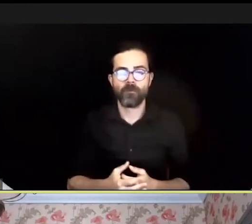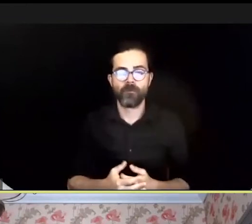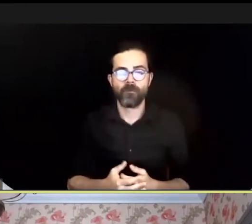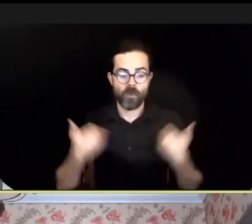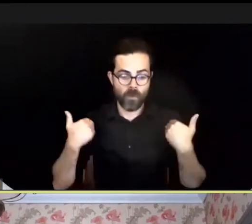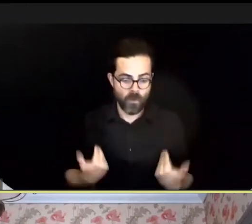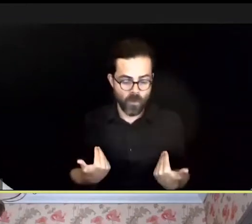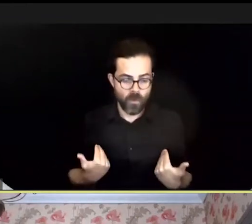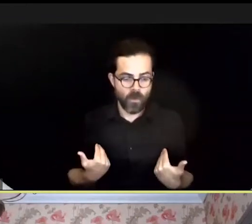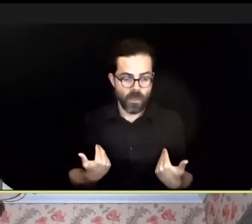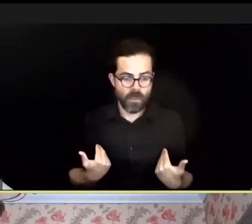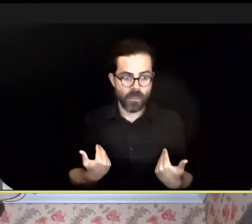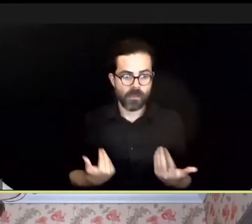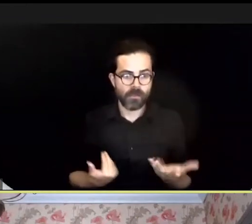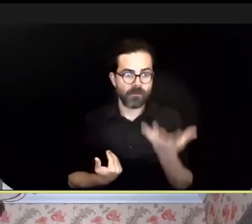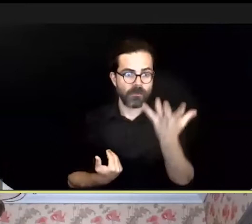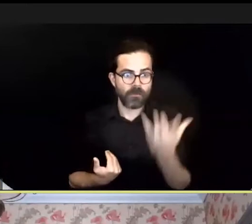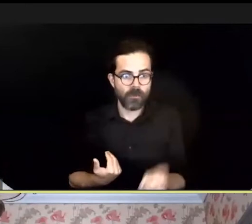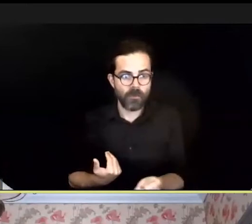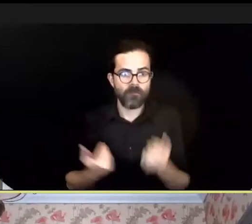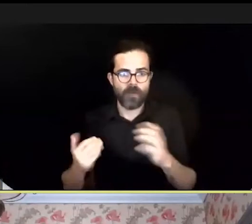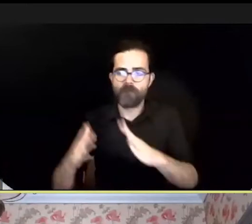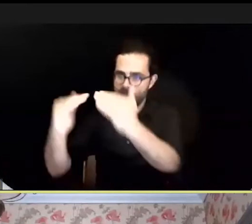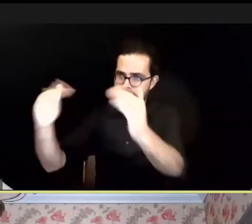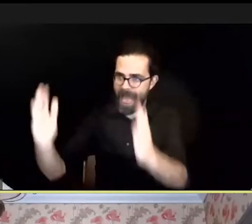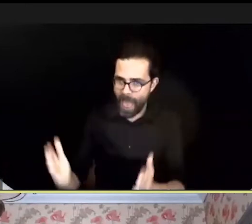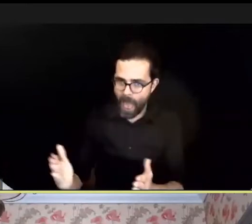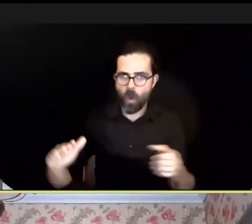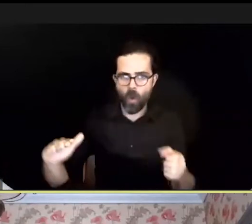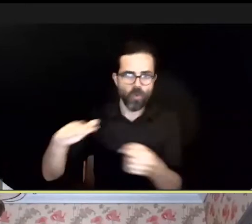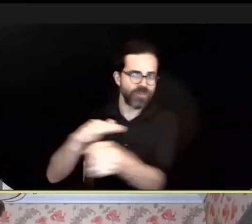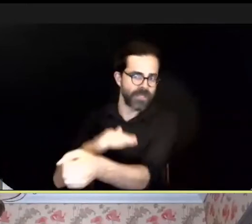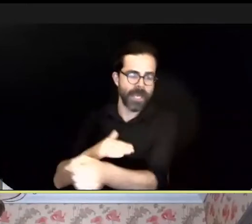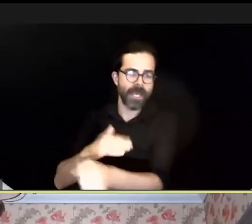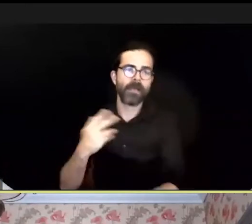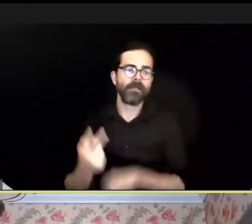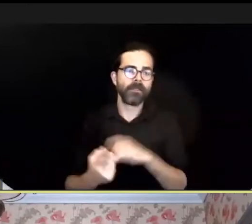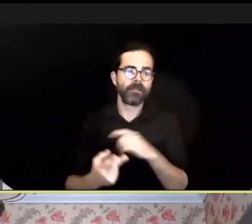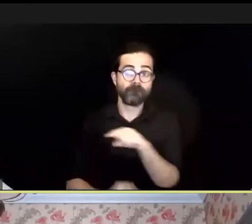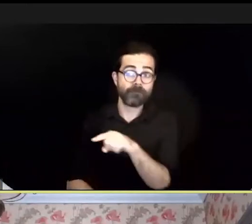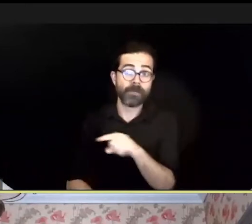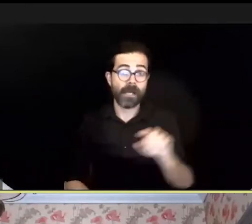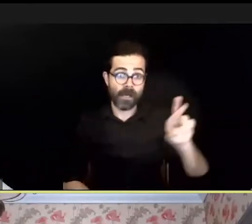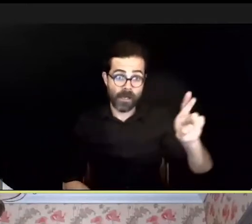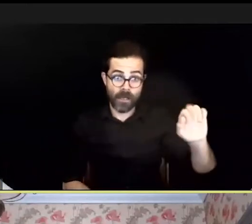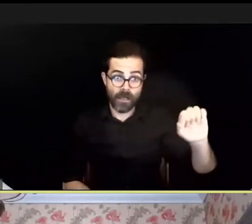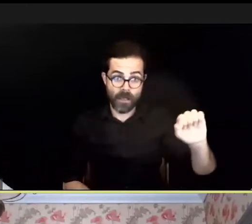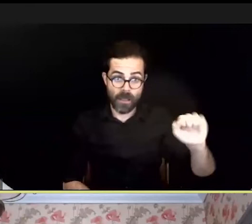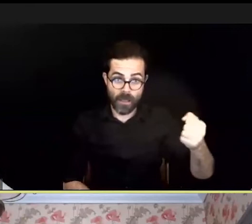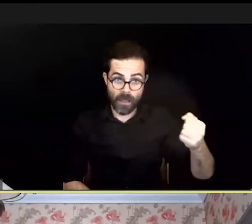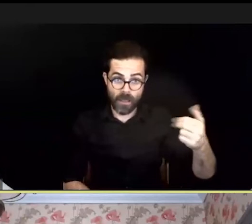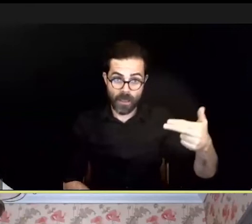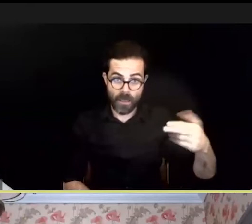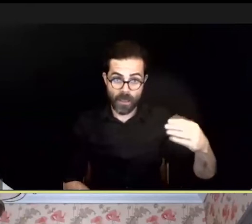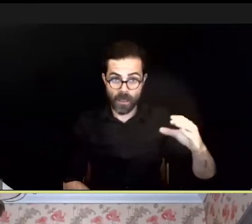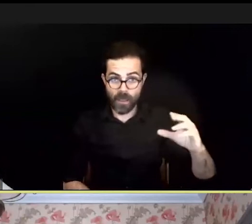services, and apartments and group housing. And as Rachel said, I work in a development apartment